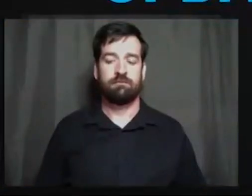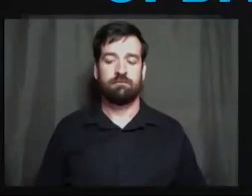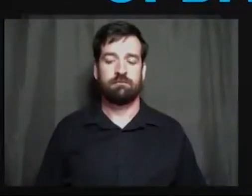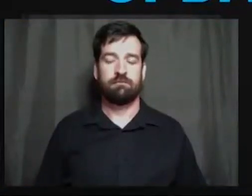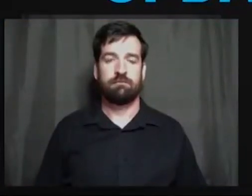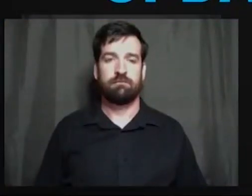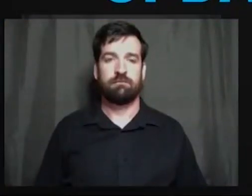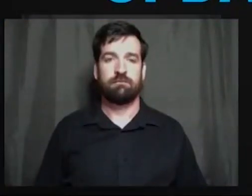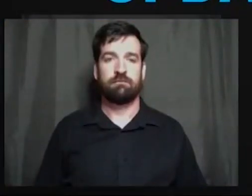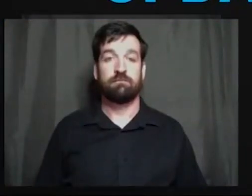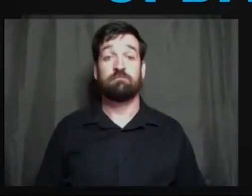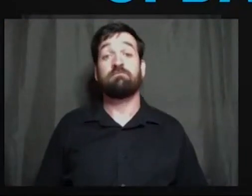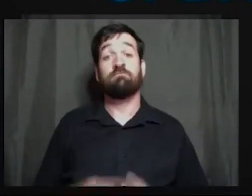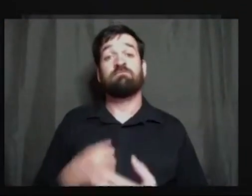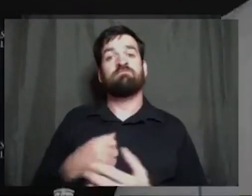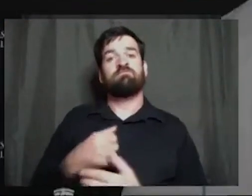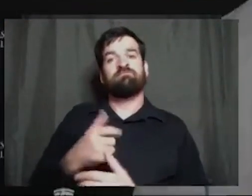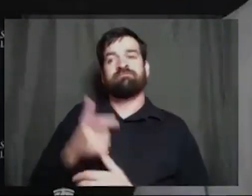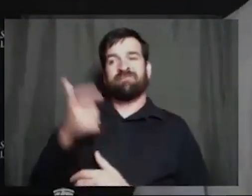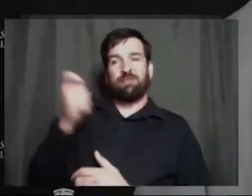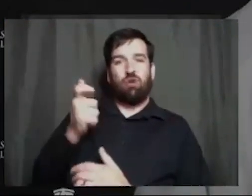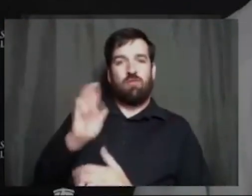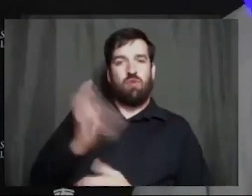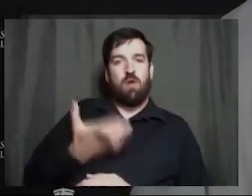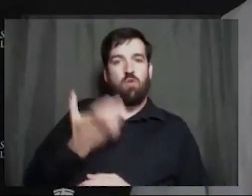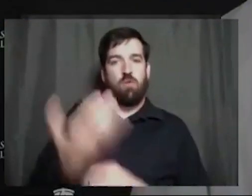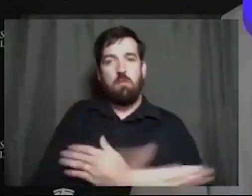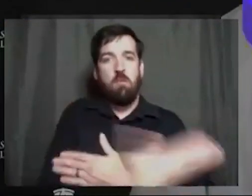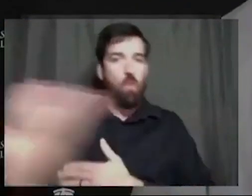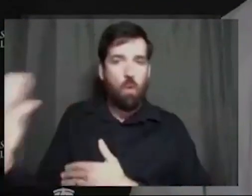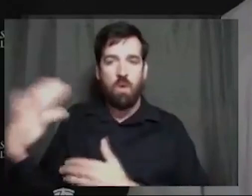Subscribe to our morning medical update and open mics